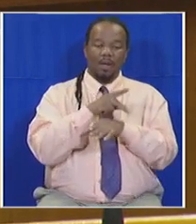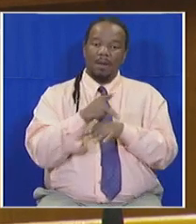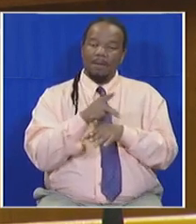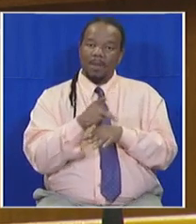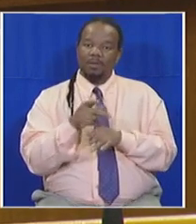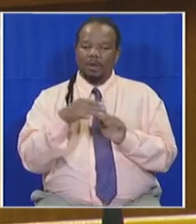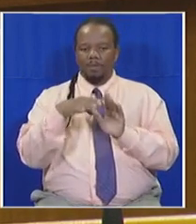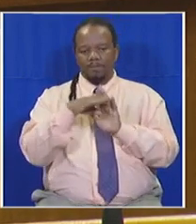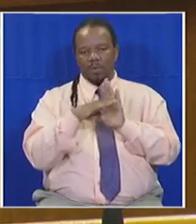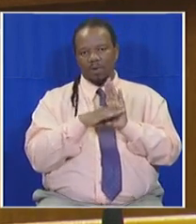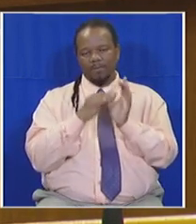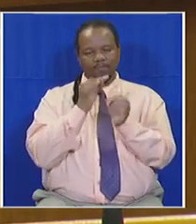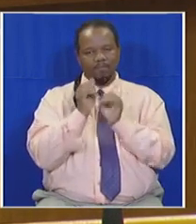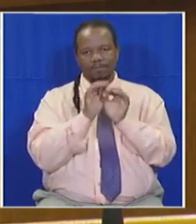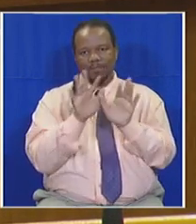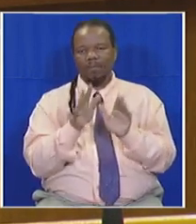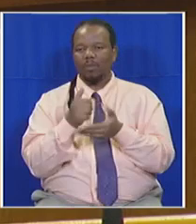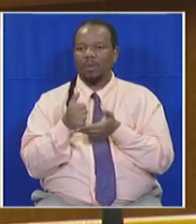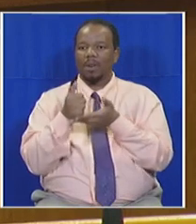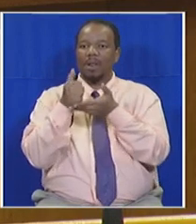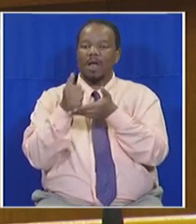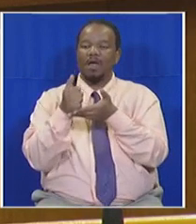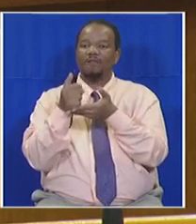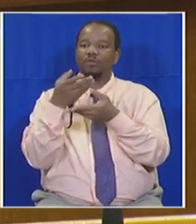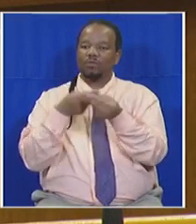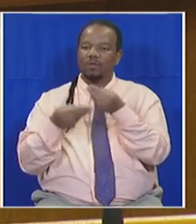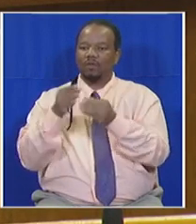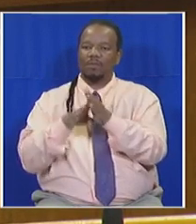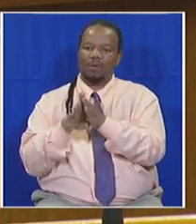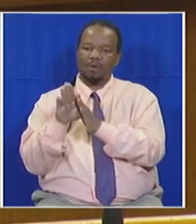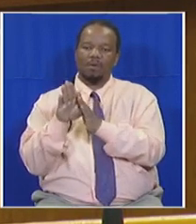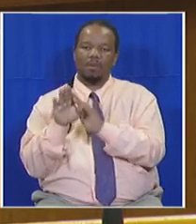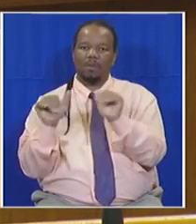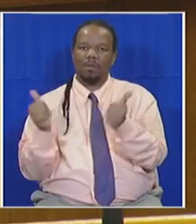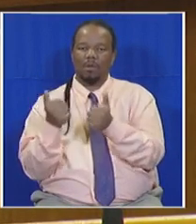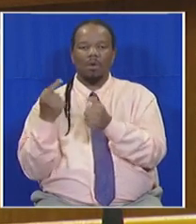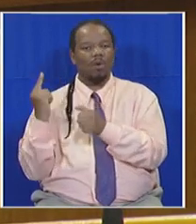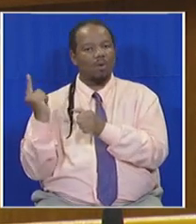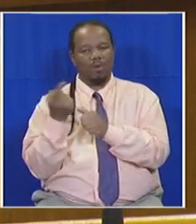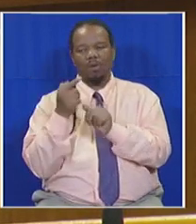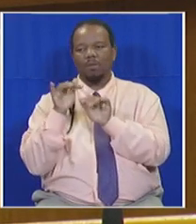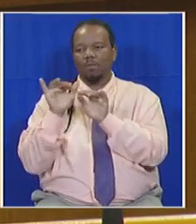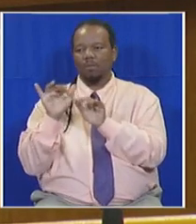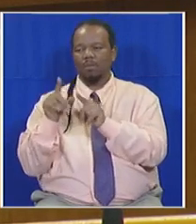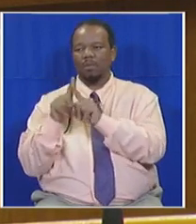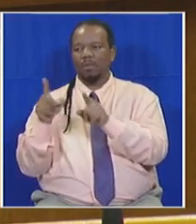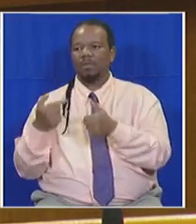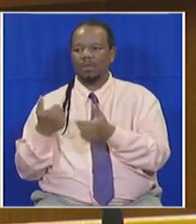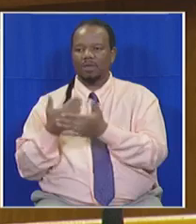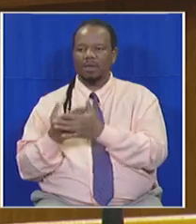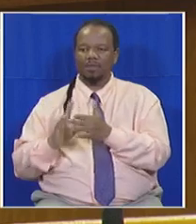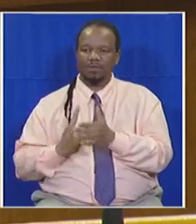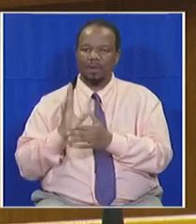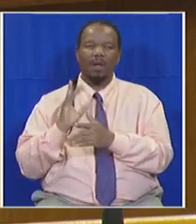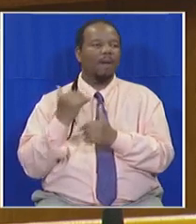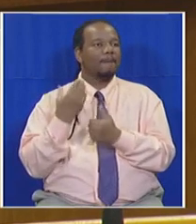further enhance the economic transformation agenda of South Africa so that all South Africans can enjoy prosperity. My